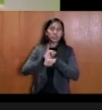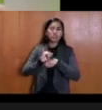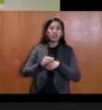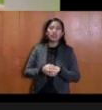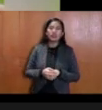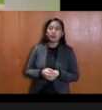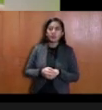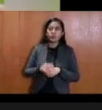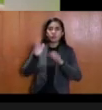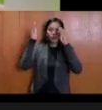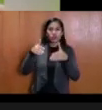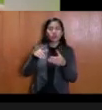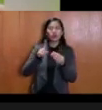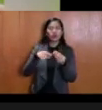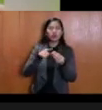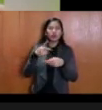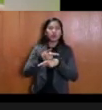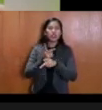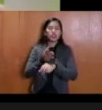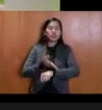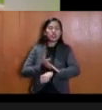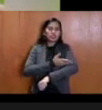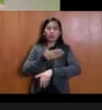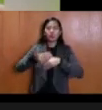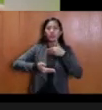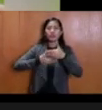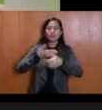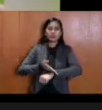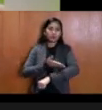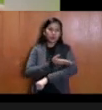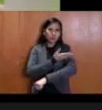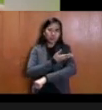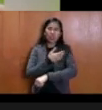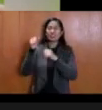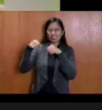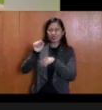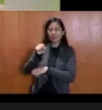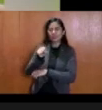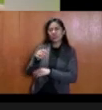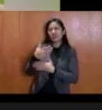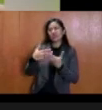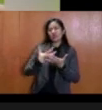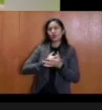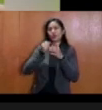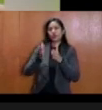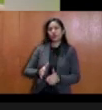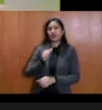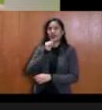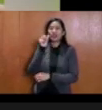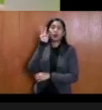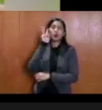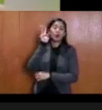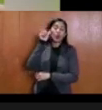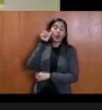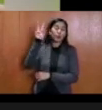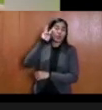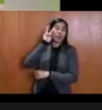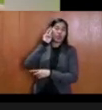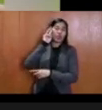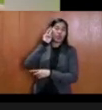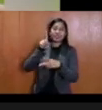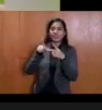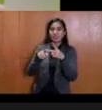with product upgrading, but even process upgrading. I do agree with you. I mean, some owners are not just aware. Second, they're just